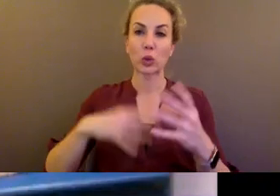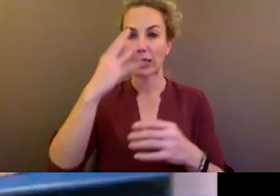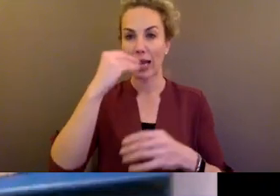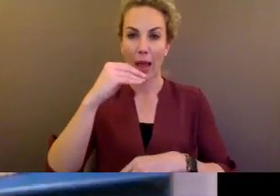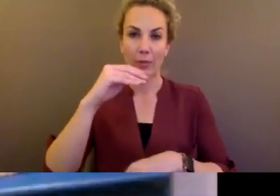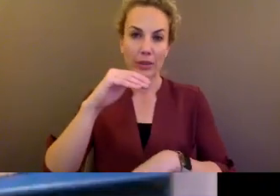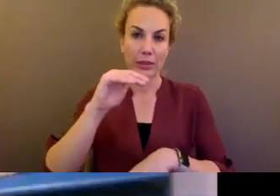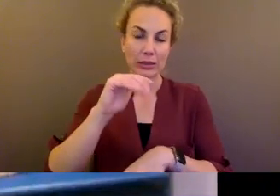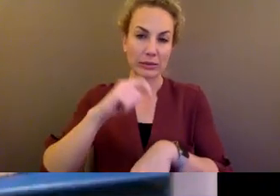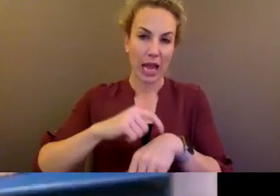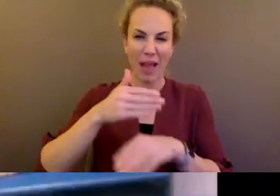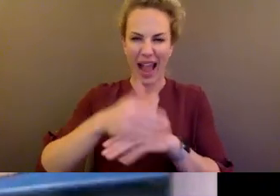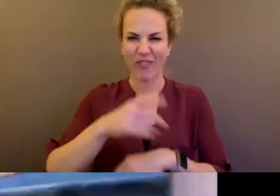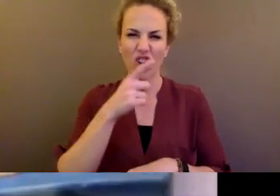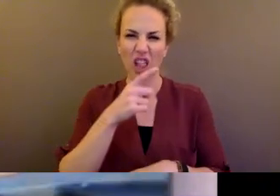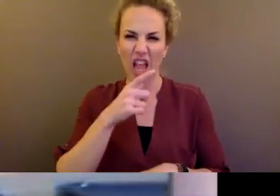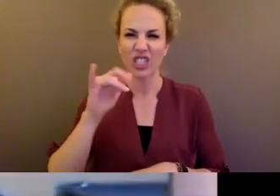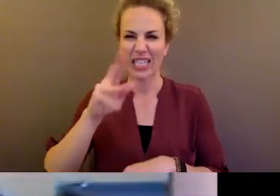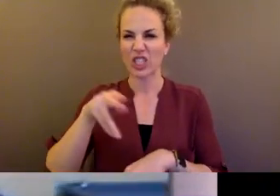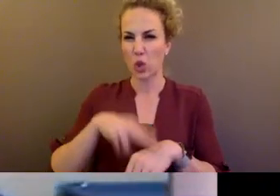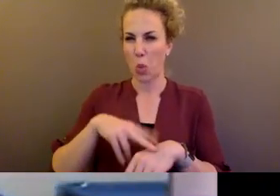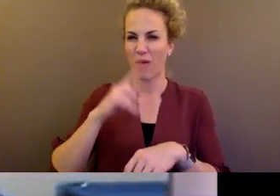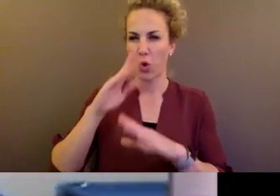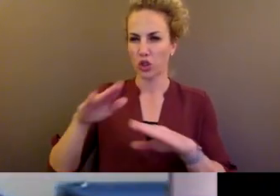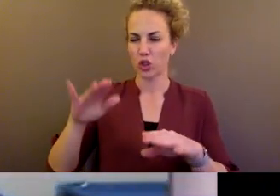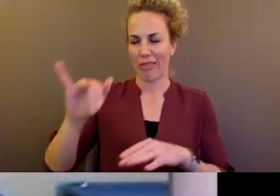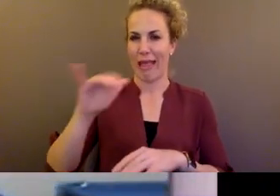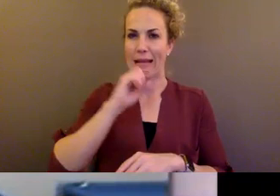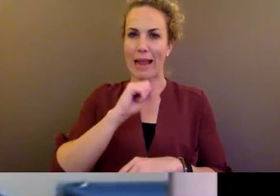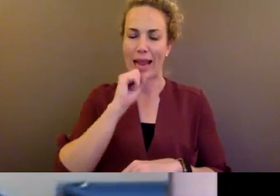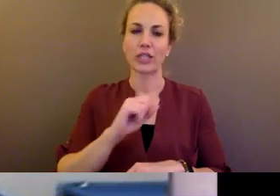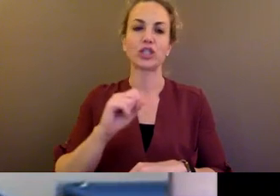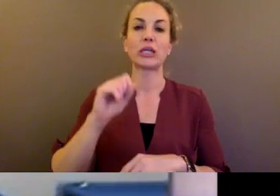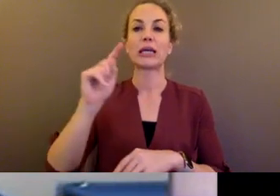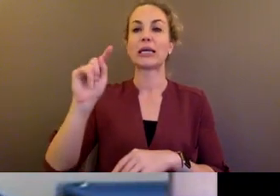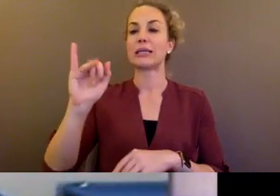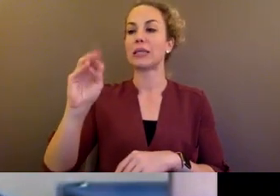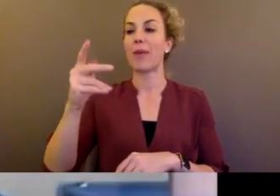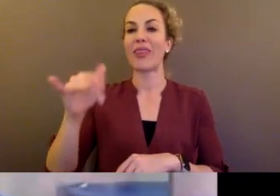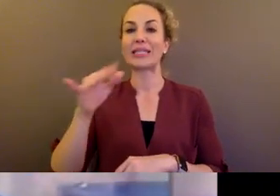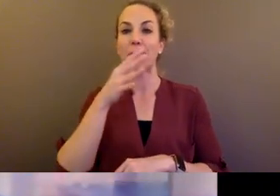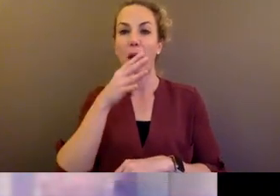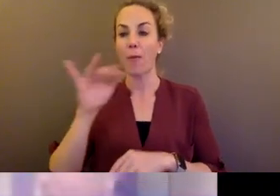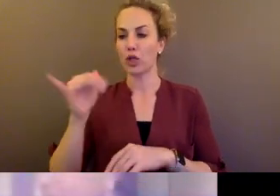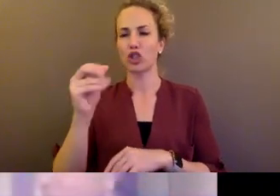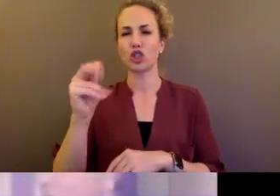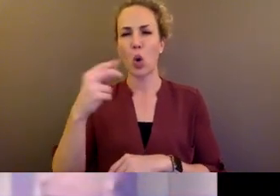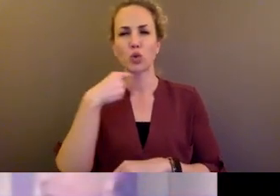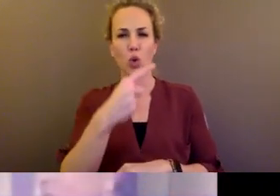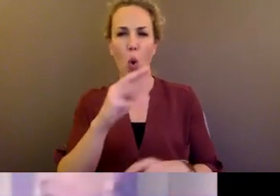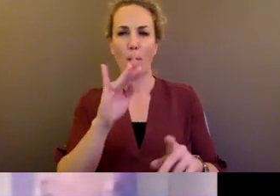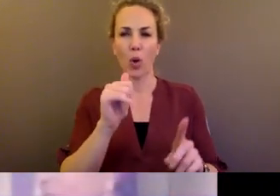time after lunch, which is very typical for programs for children of that age. Timothy's mom, Joan, has said to